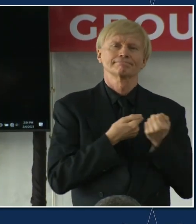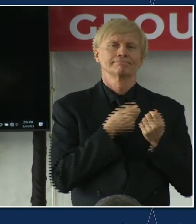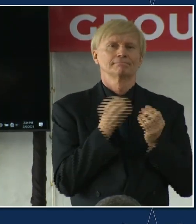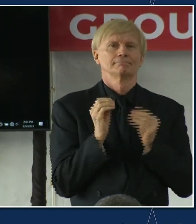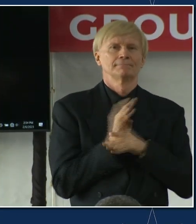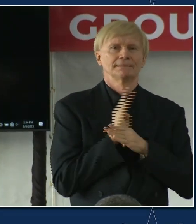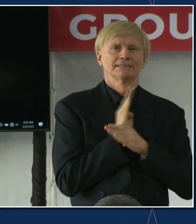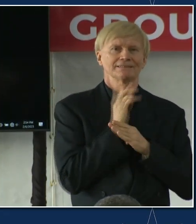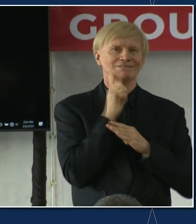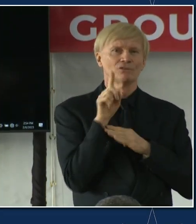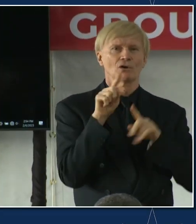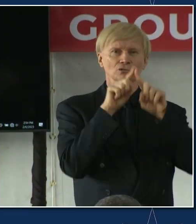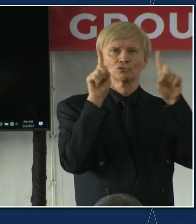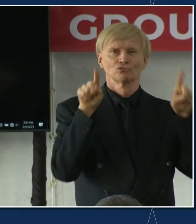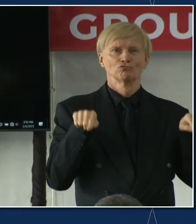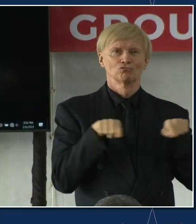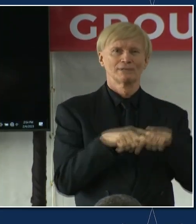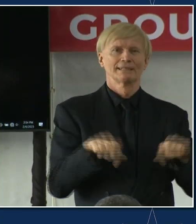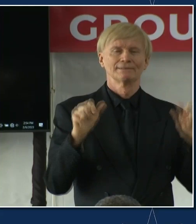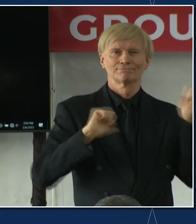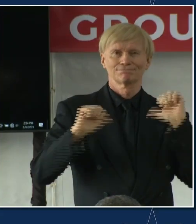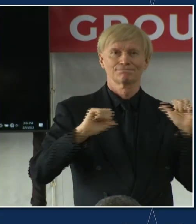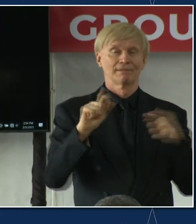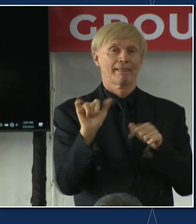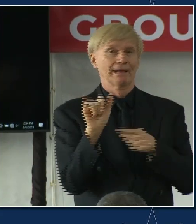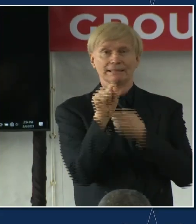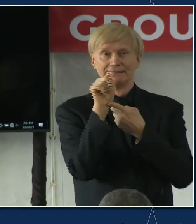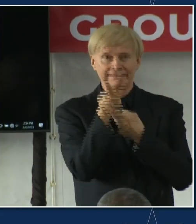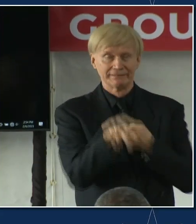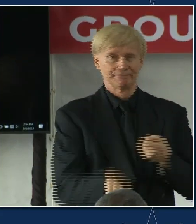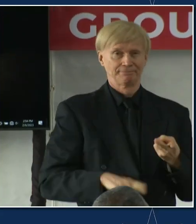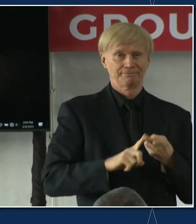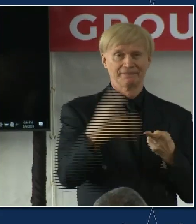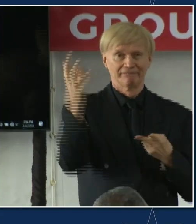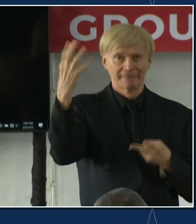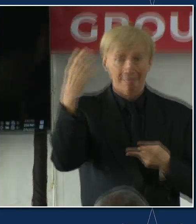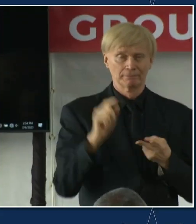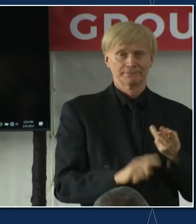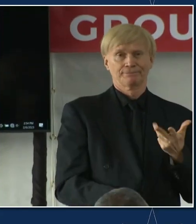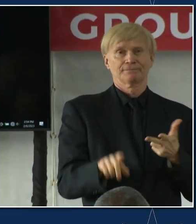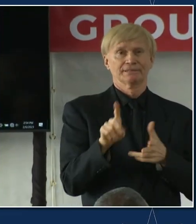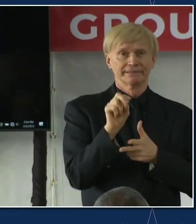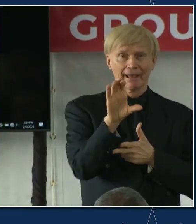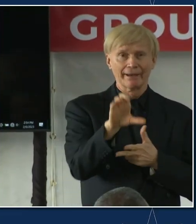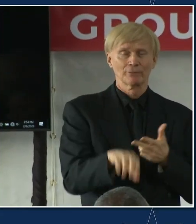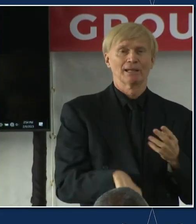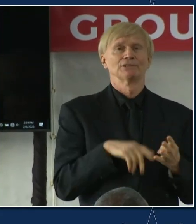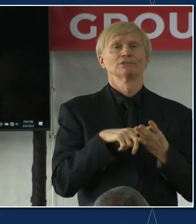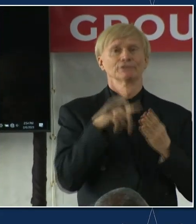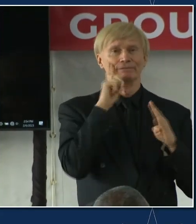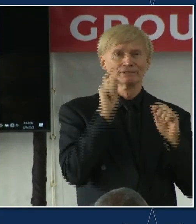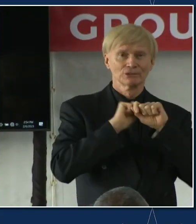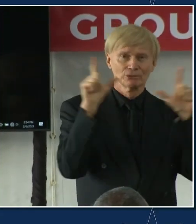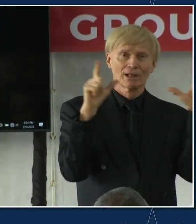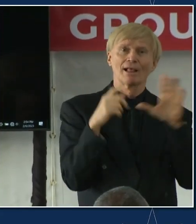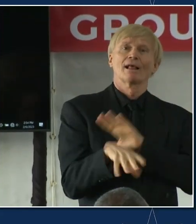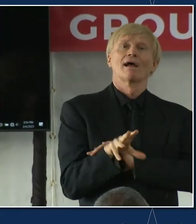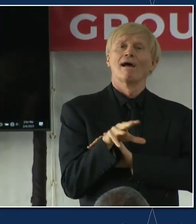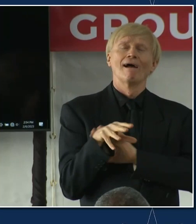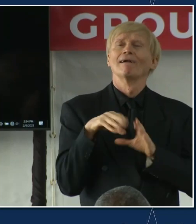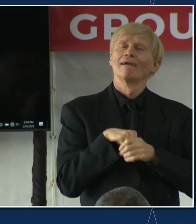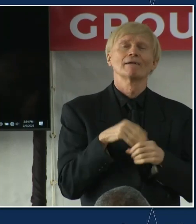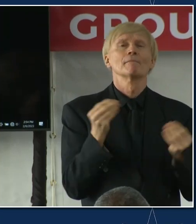all forms of screen entertainment, including TV series, feature films, documentaries, commercials, digital content, and more.